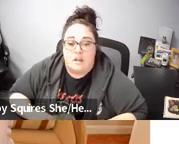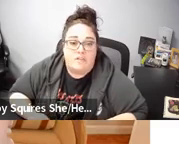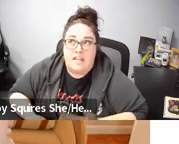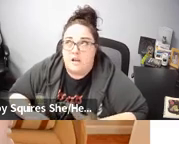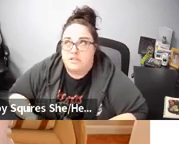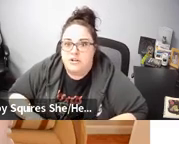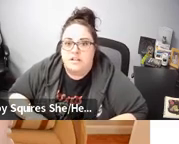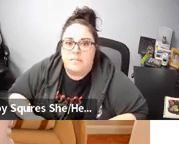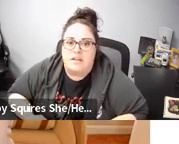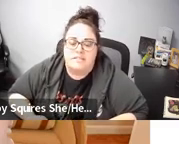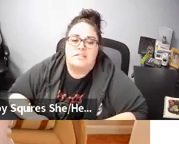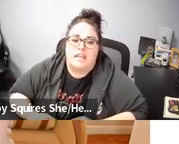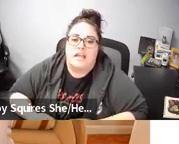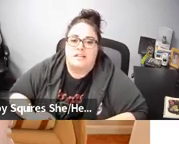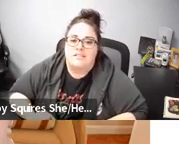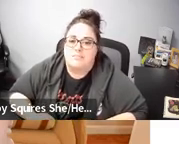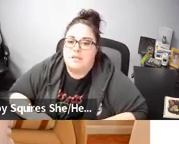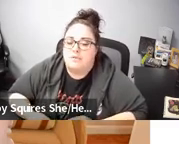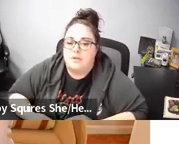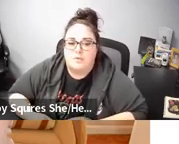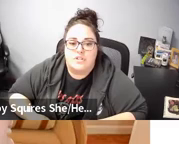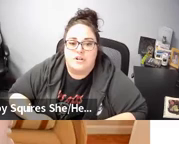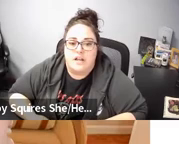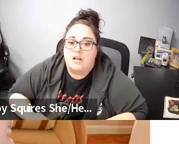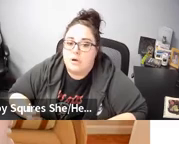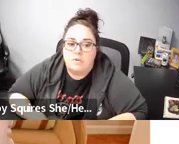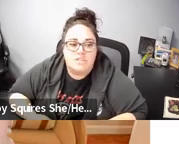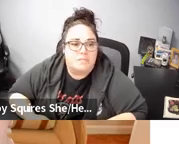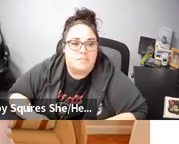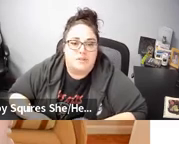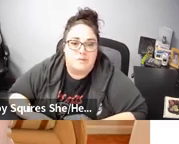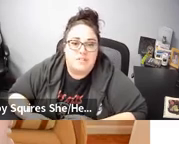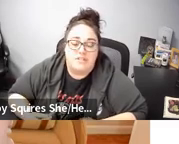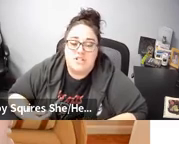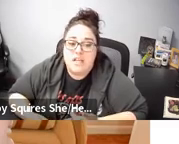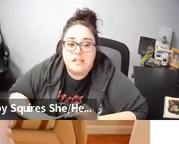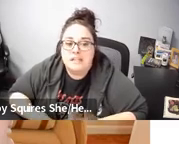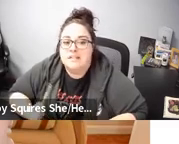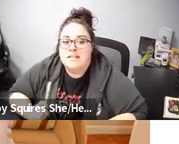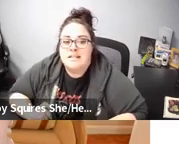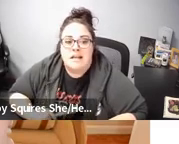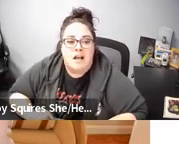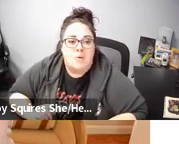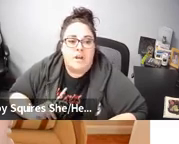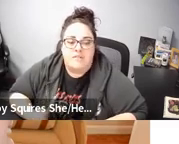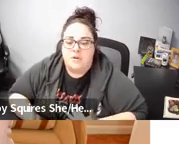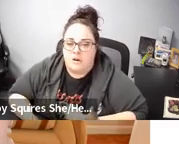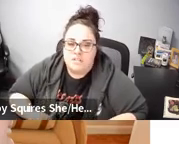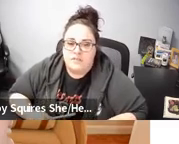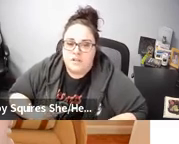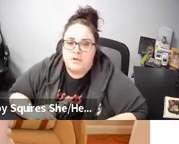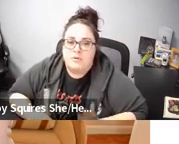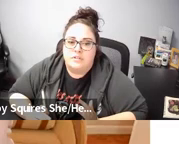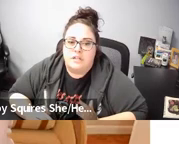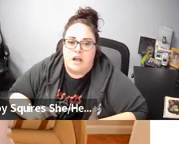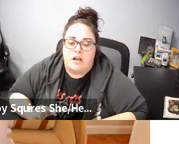for as alternative buttons. And some people use their elbows, some people use their chin, whatever works